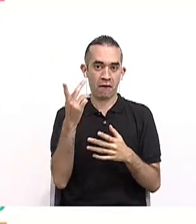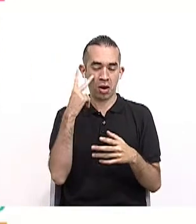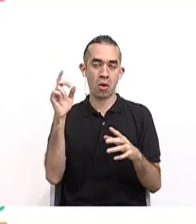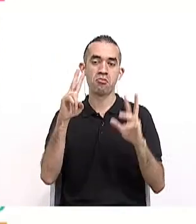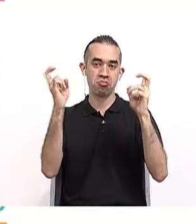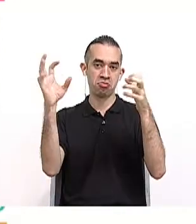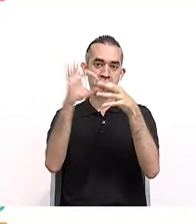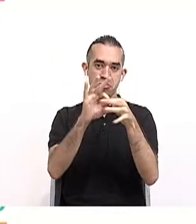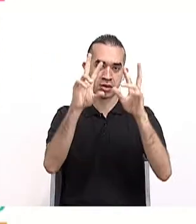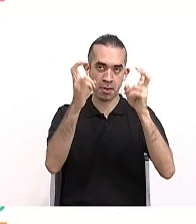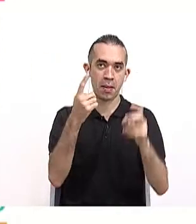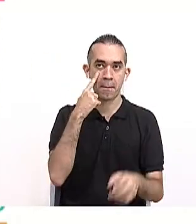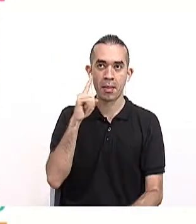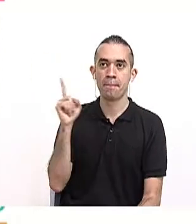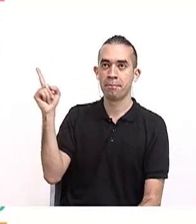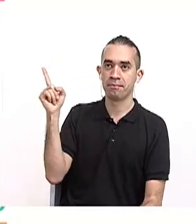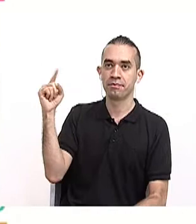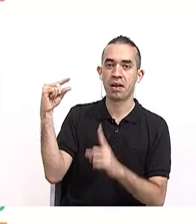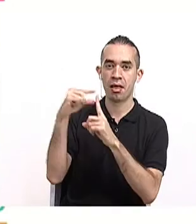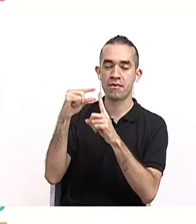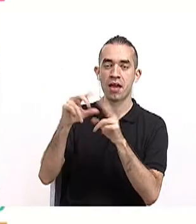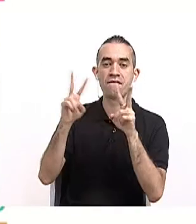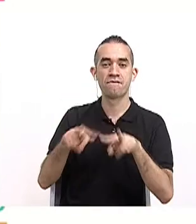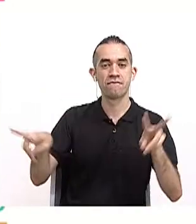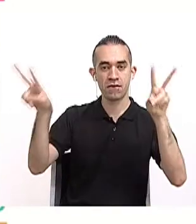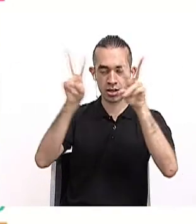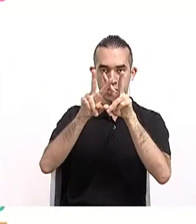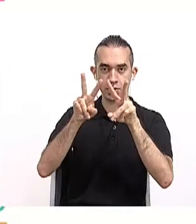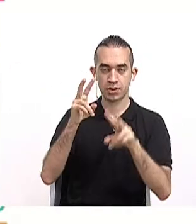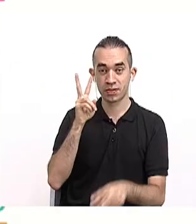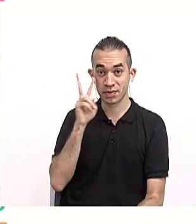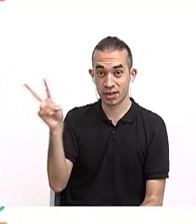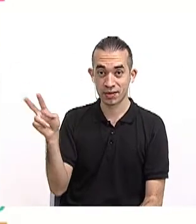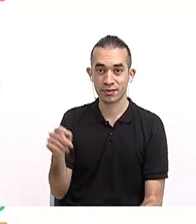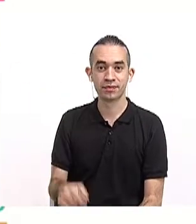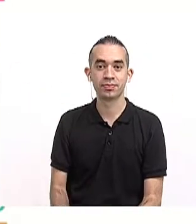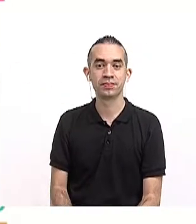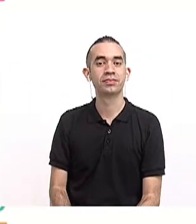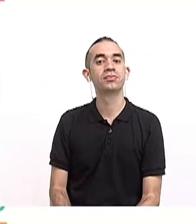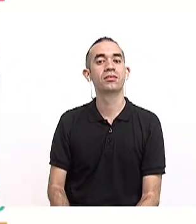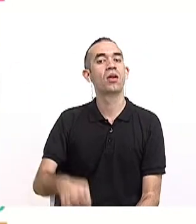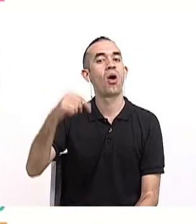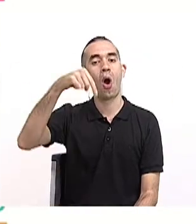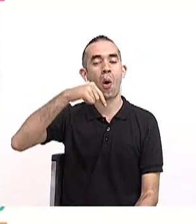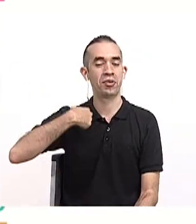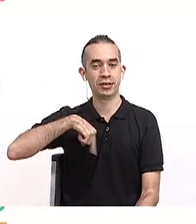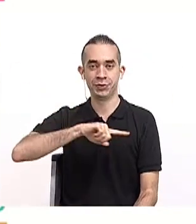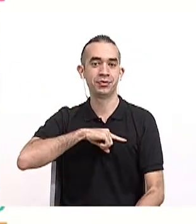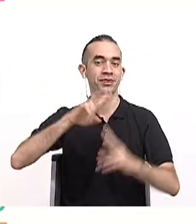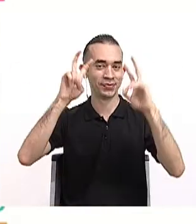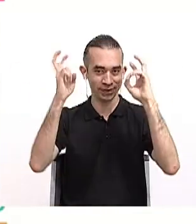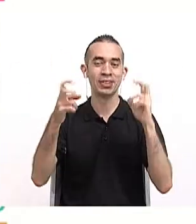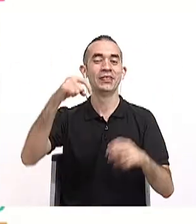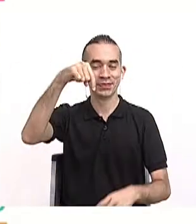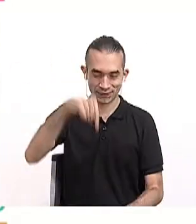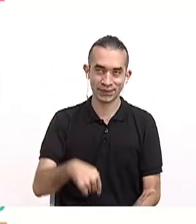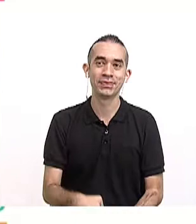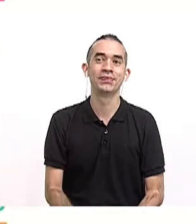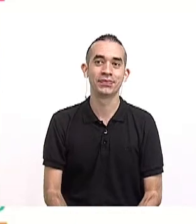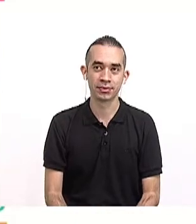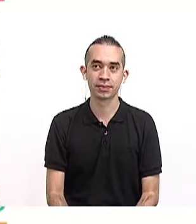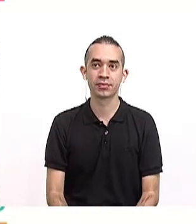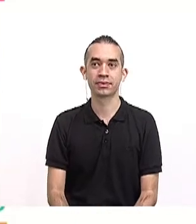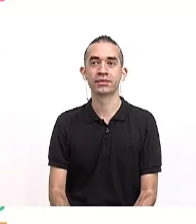see one of the words over here, values, okay? That is what we're going to be talking about in today's